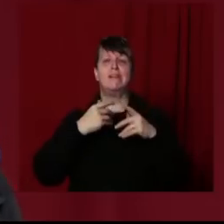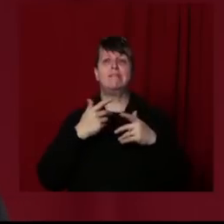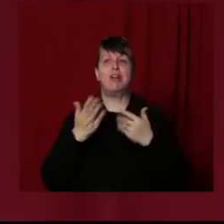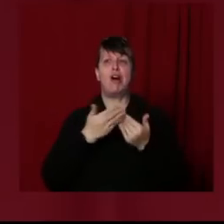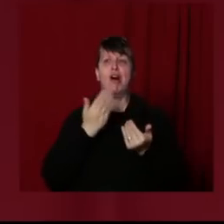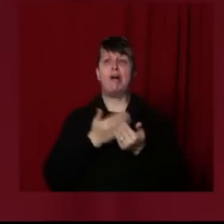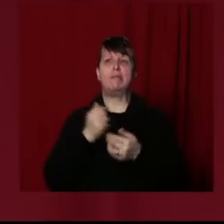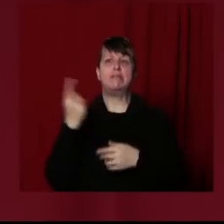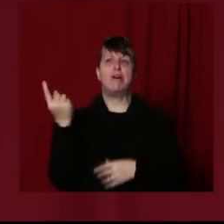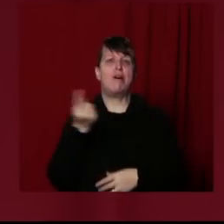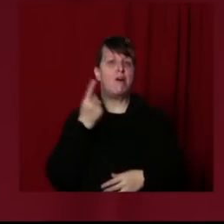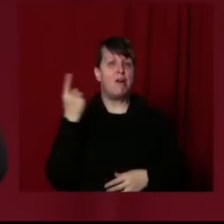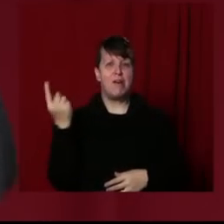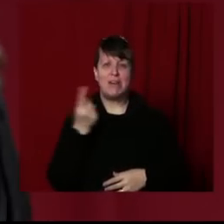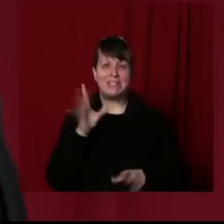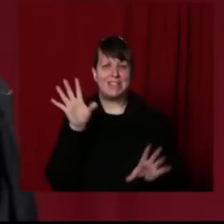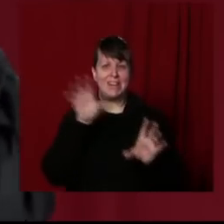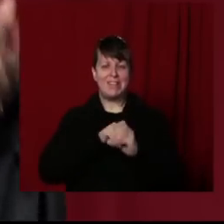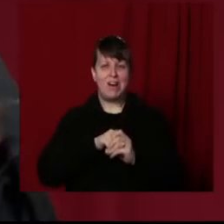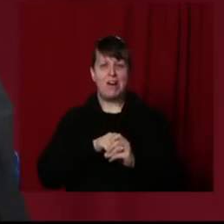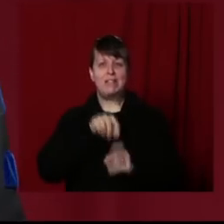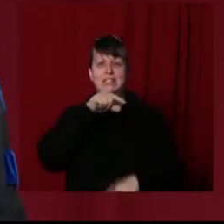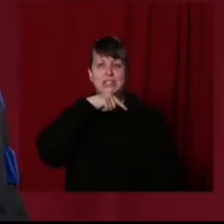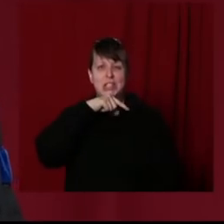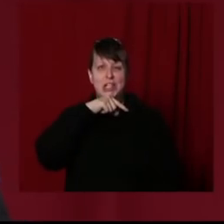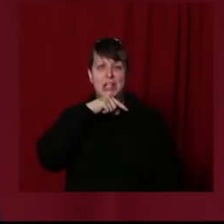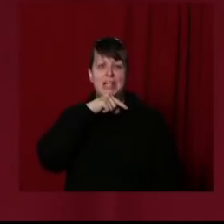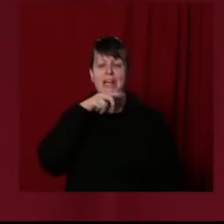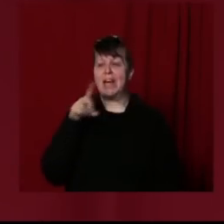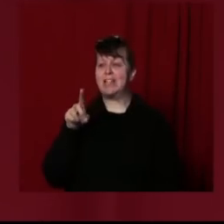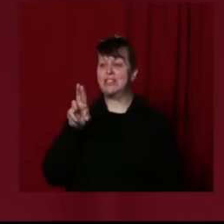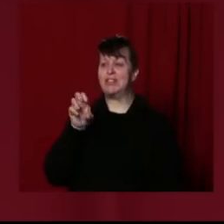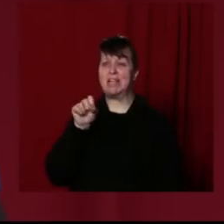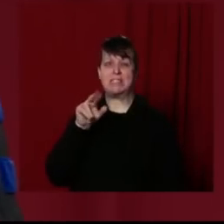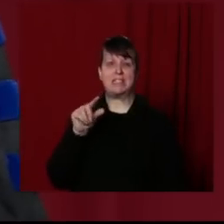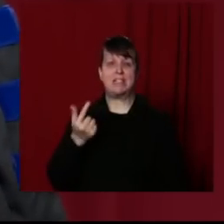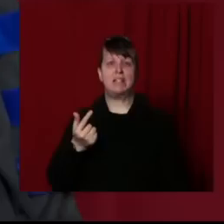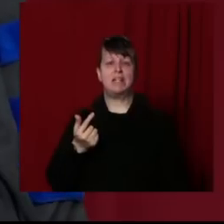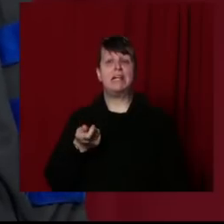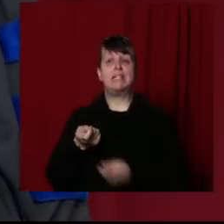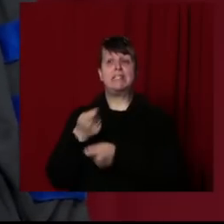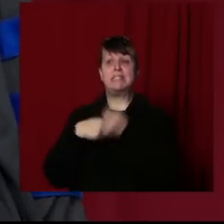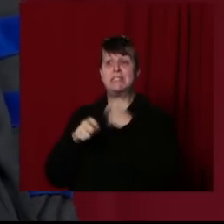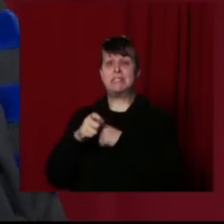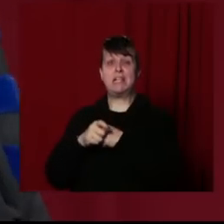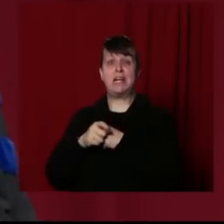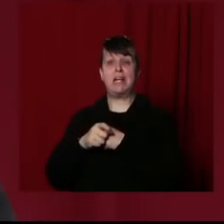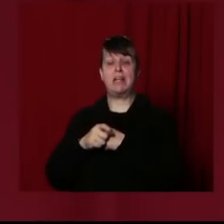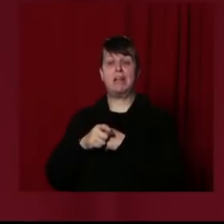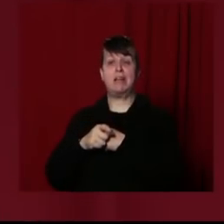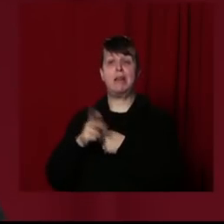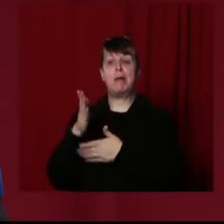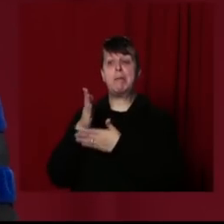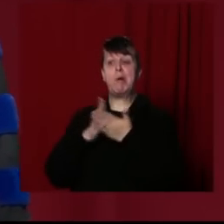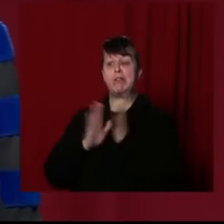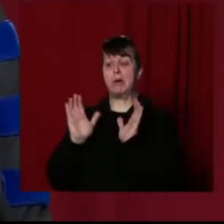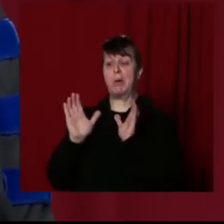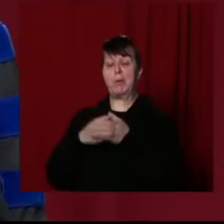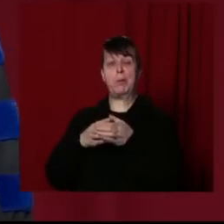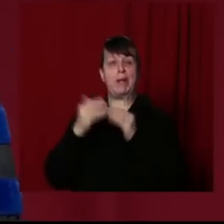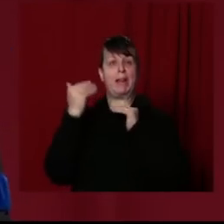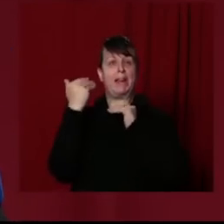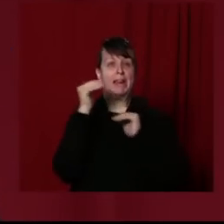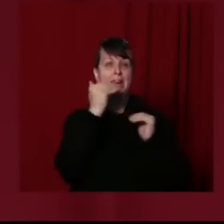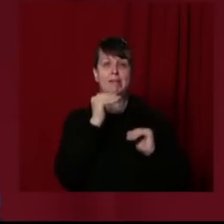almost always involve turkey and dressing. Instead of practicing portion control on Thanksgiving,